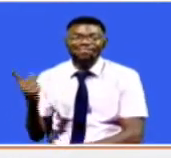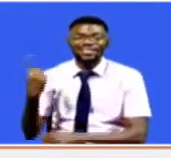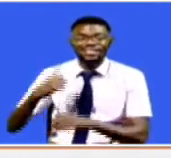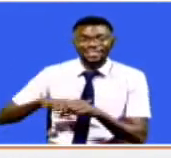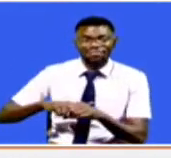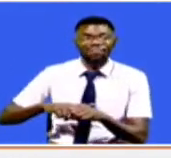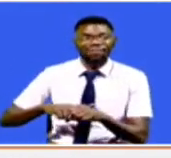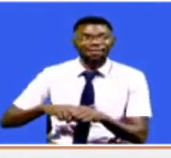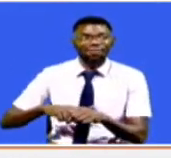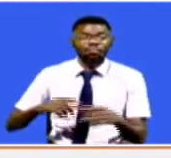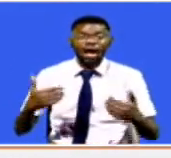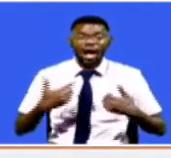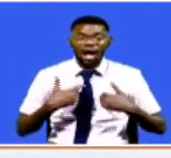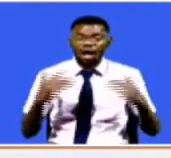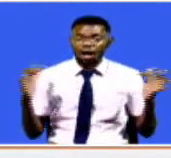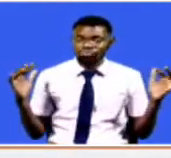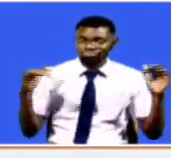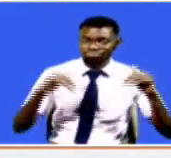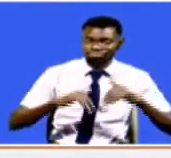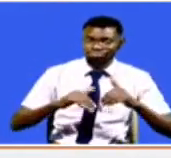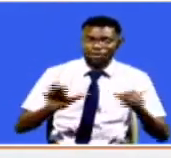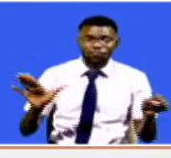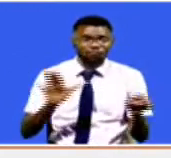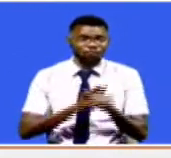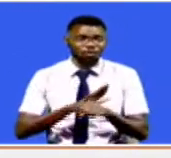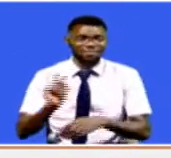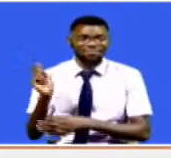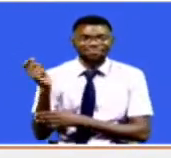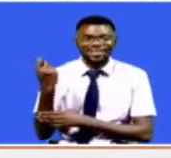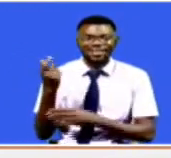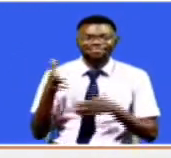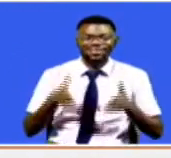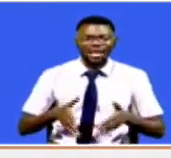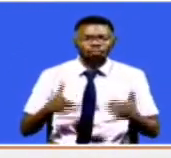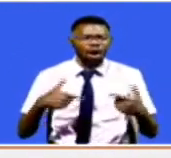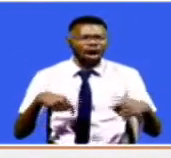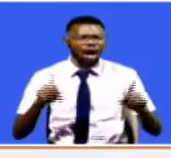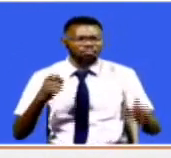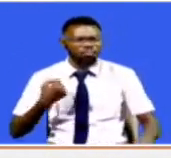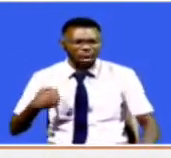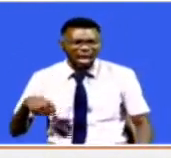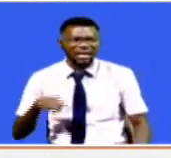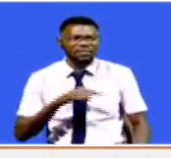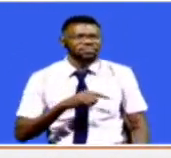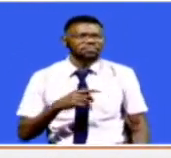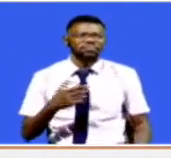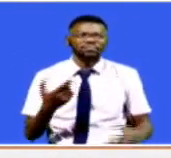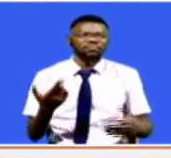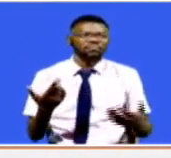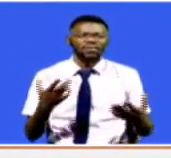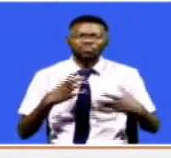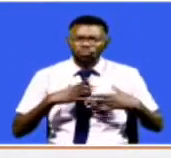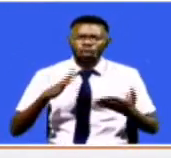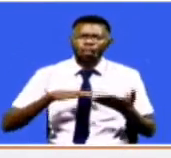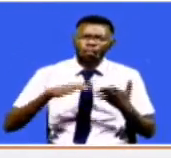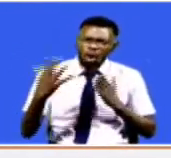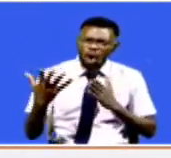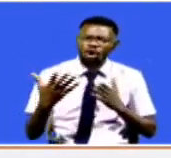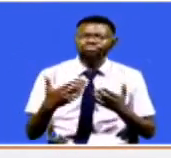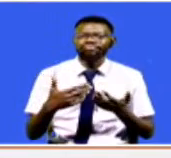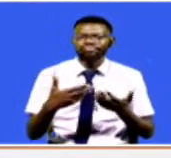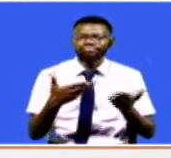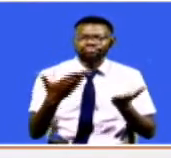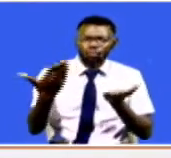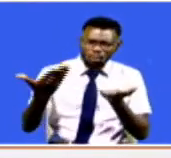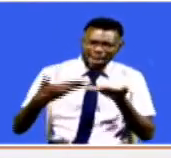we are holding the TAS seminar in Kenya, and it allows us to accommodate a lot more people that are